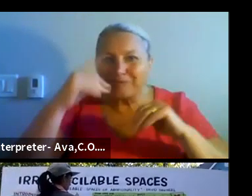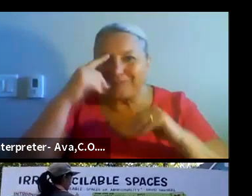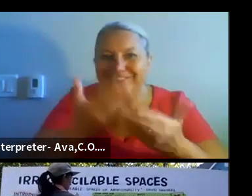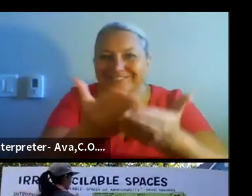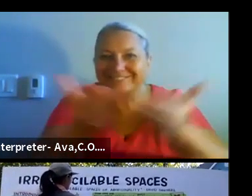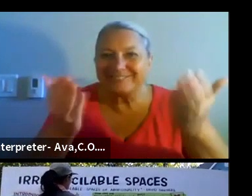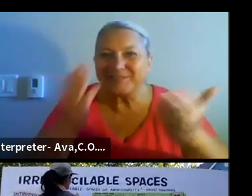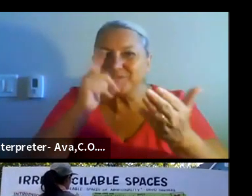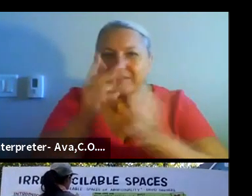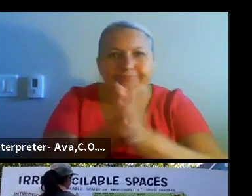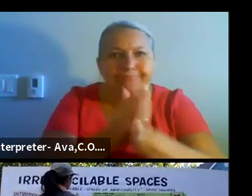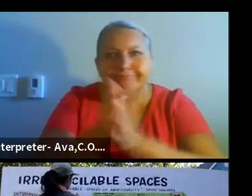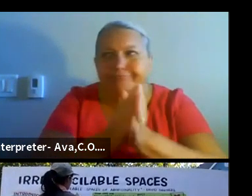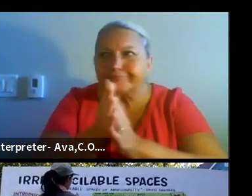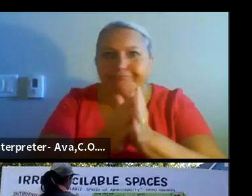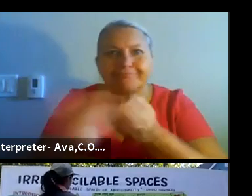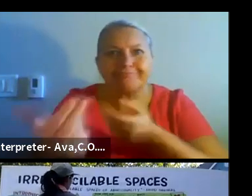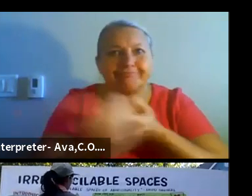participation